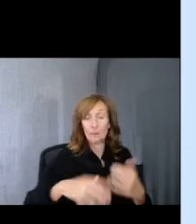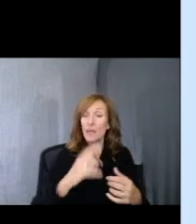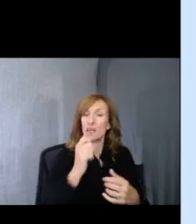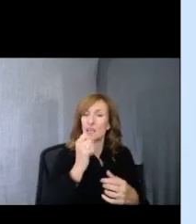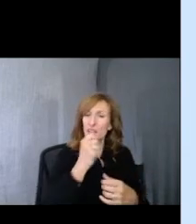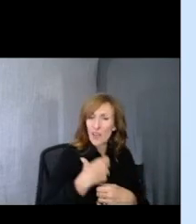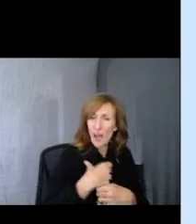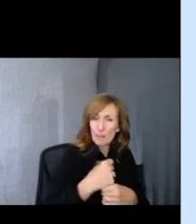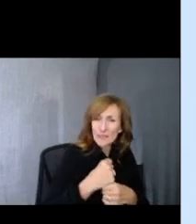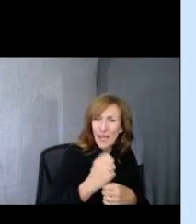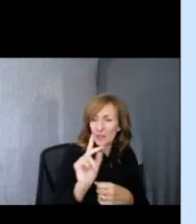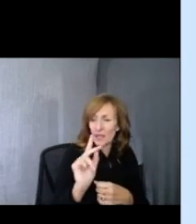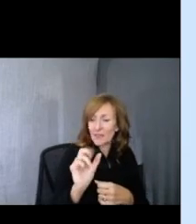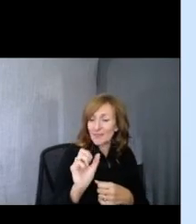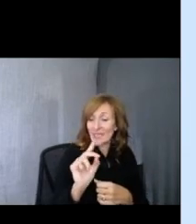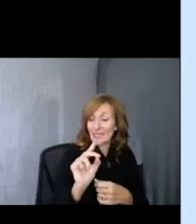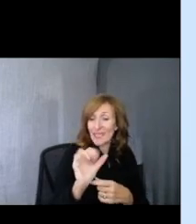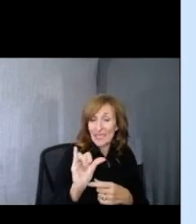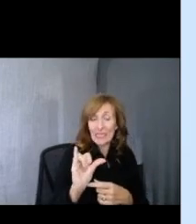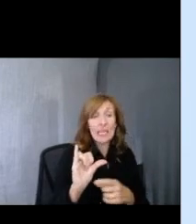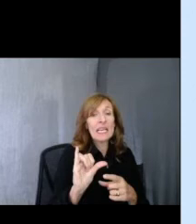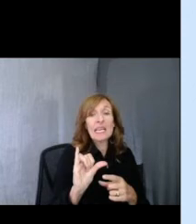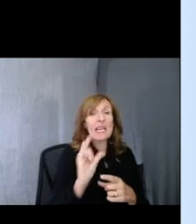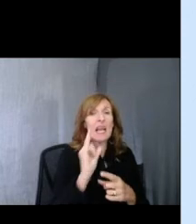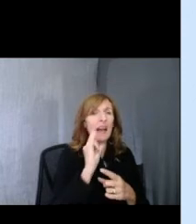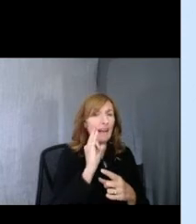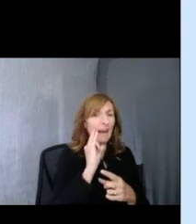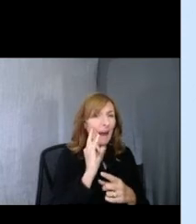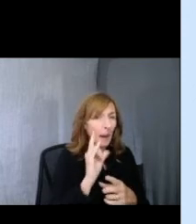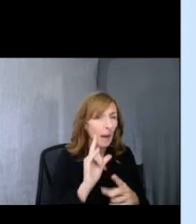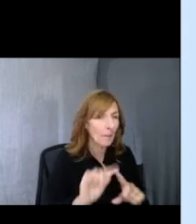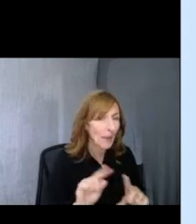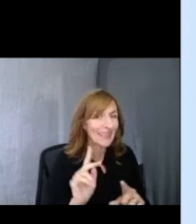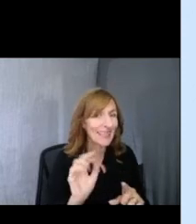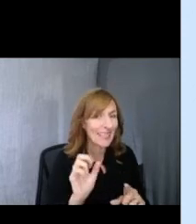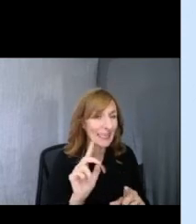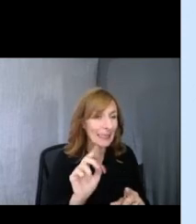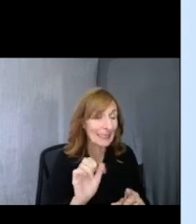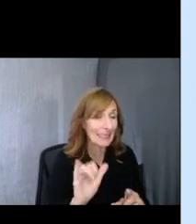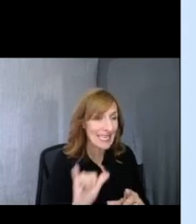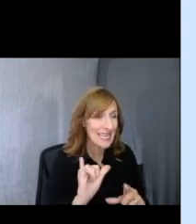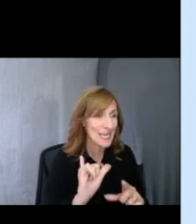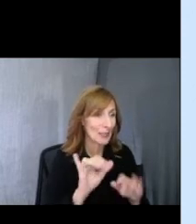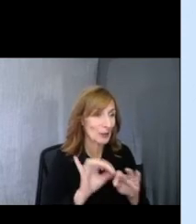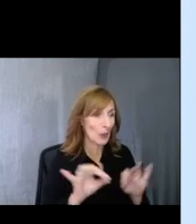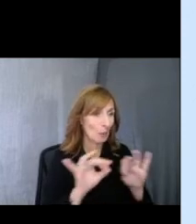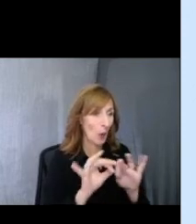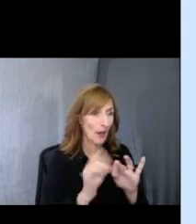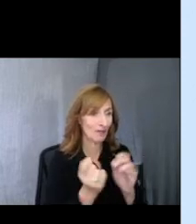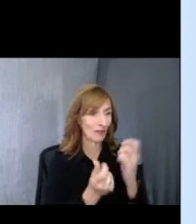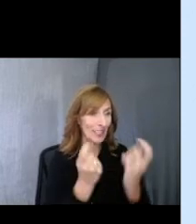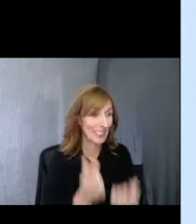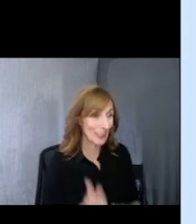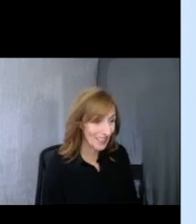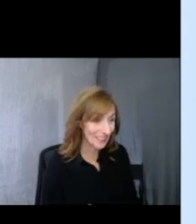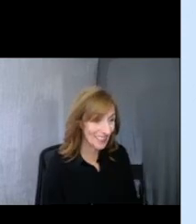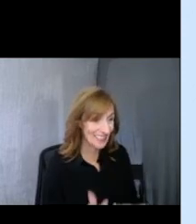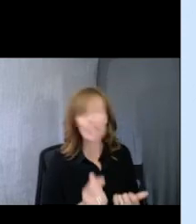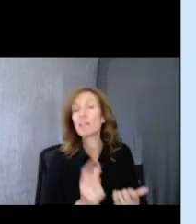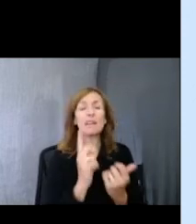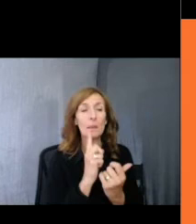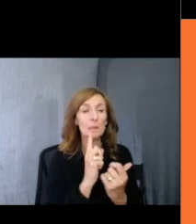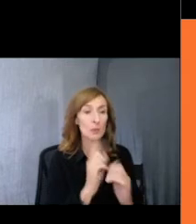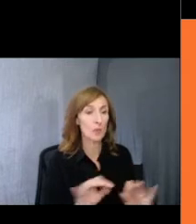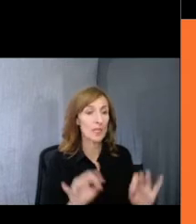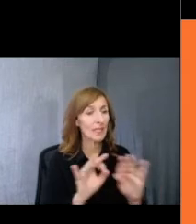metabolized elsewhere, but the kidney is important in excreting. So again, really complicated, right? The kidney does lots of things. So let's